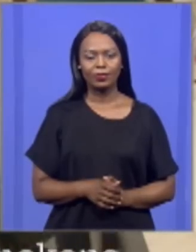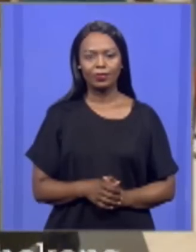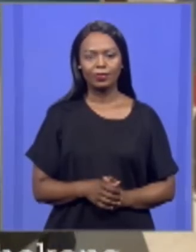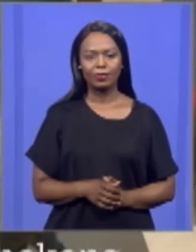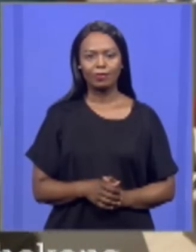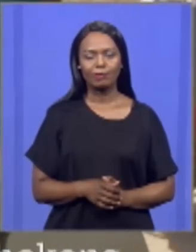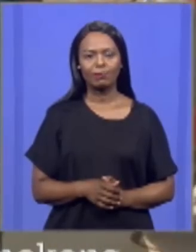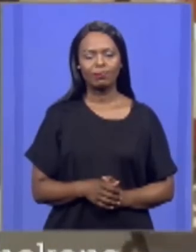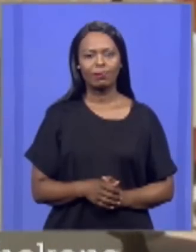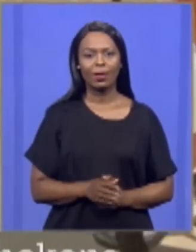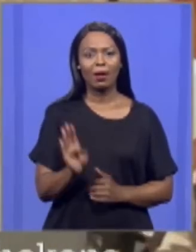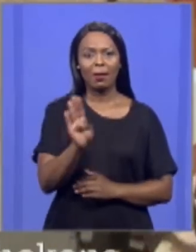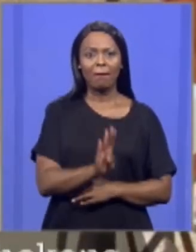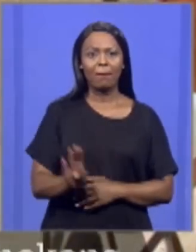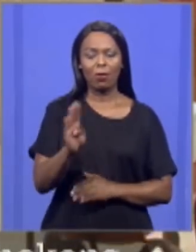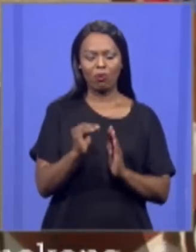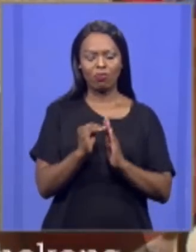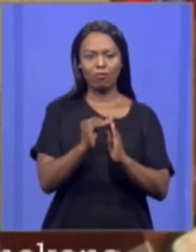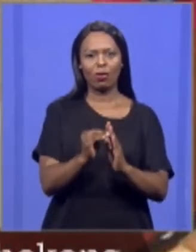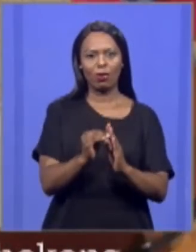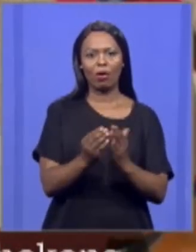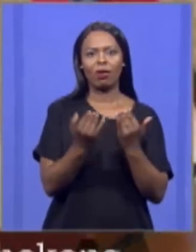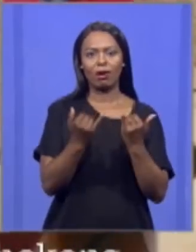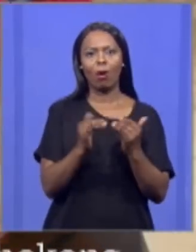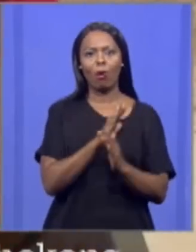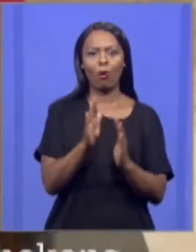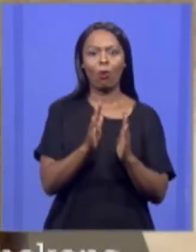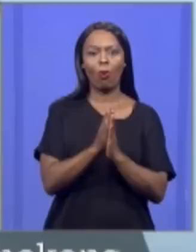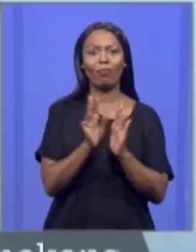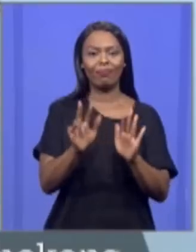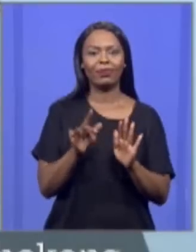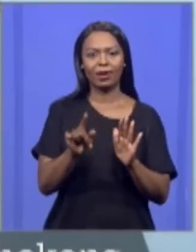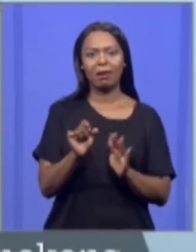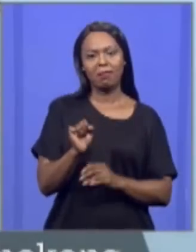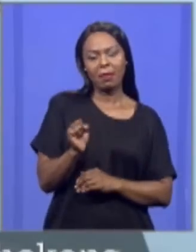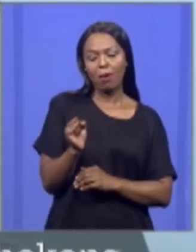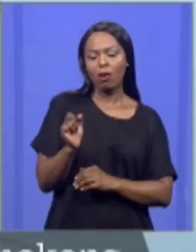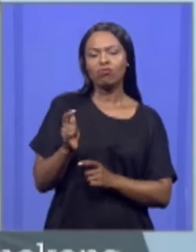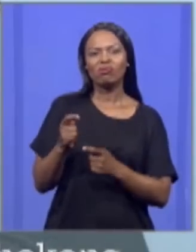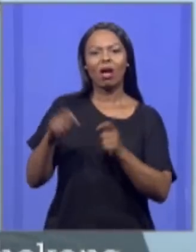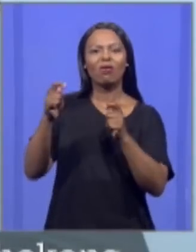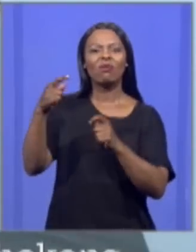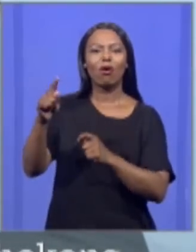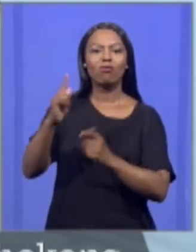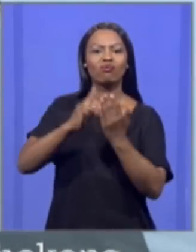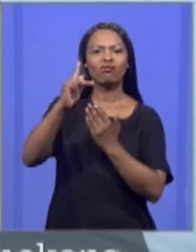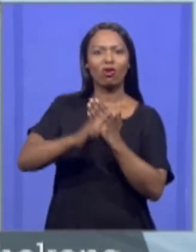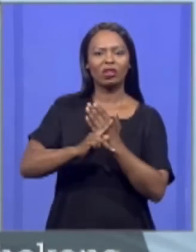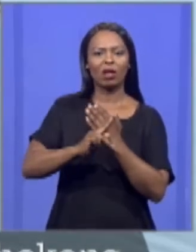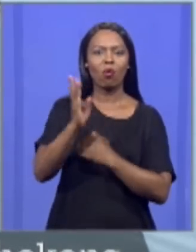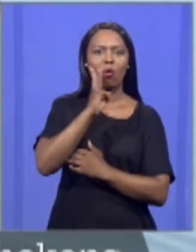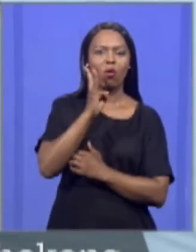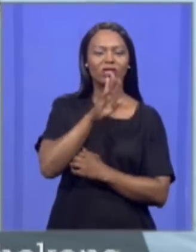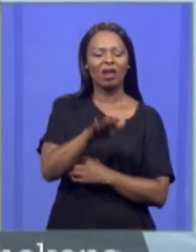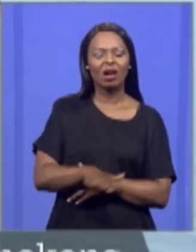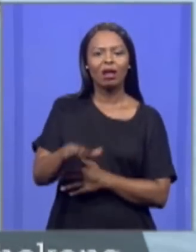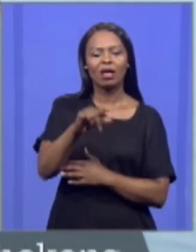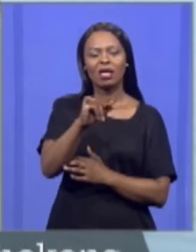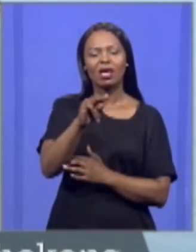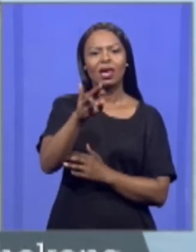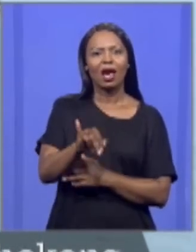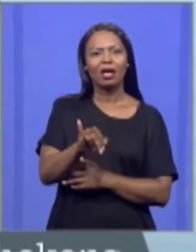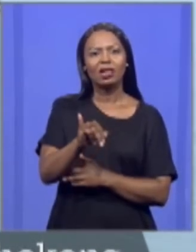Diranta tše ka bago dimilione tše 90 di ile tša bewa tekanyetšong ya projeke ya metsi ya Giyani ya 2014 yeo e bego e